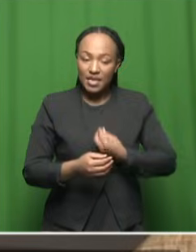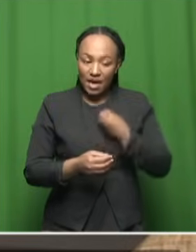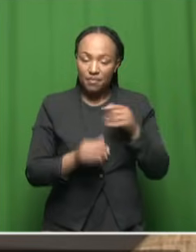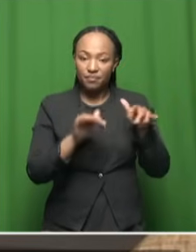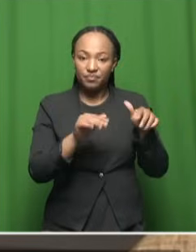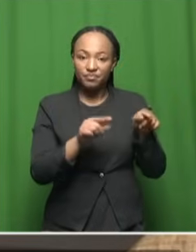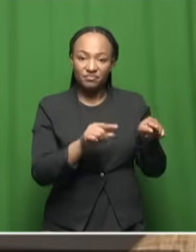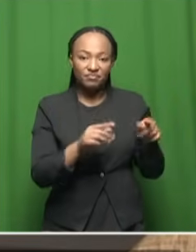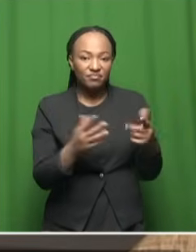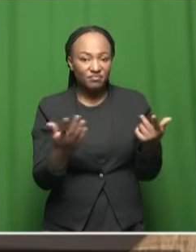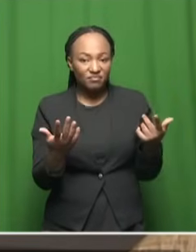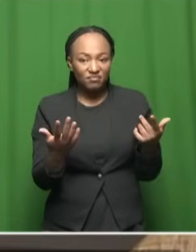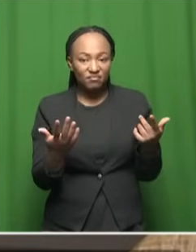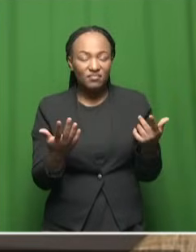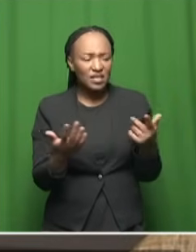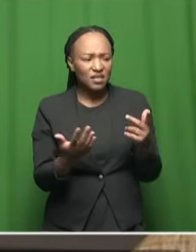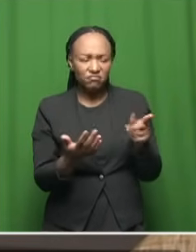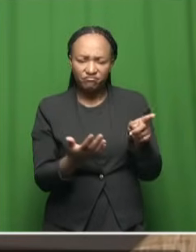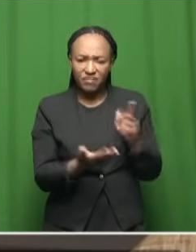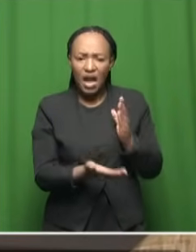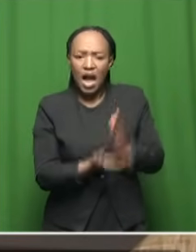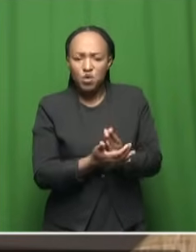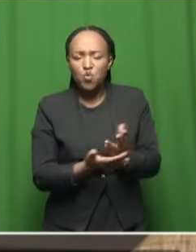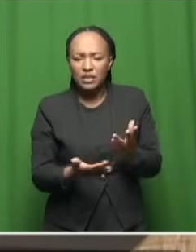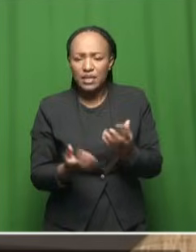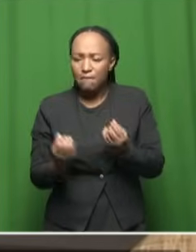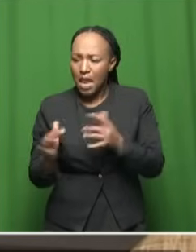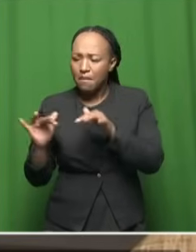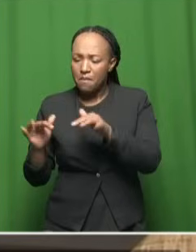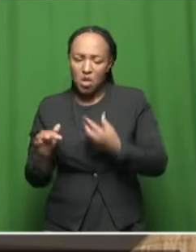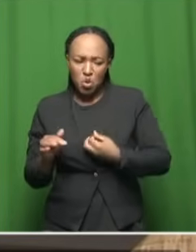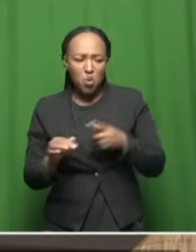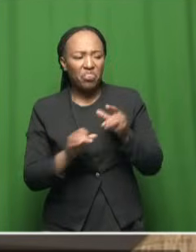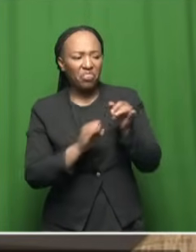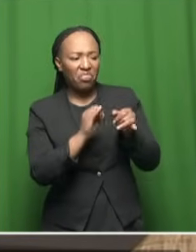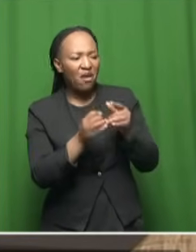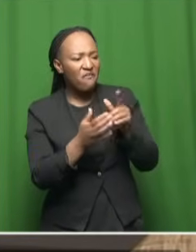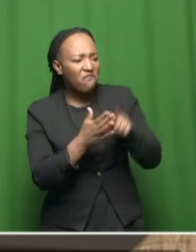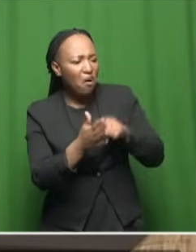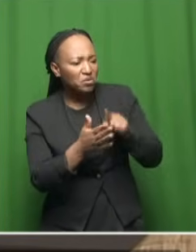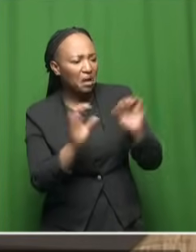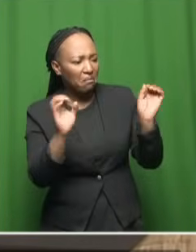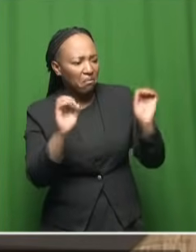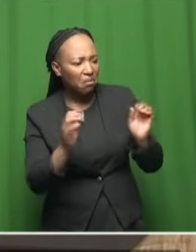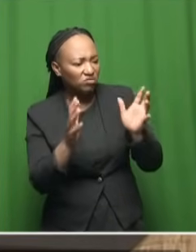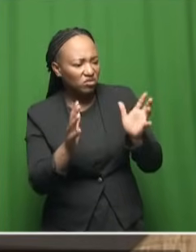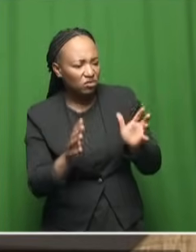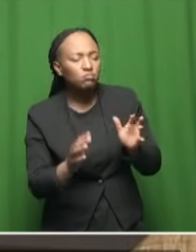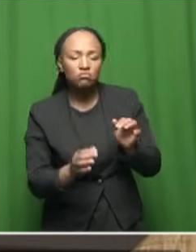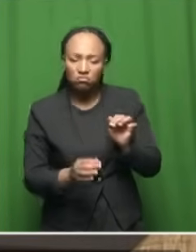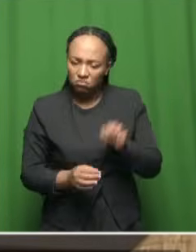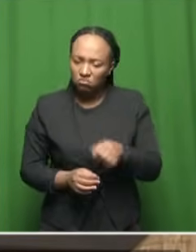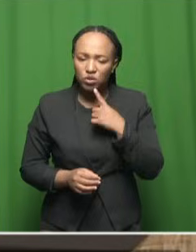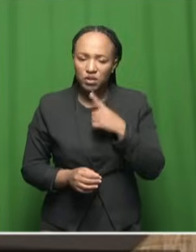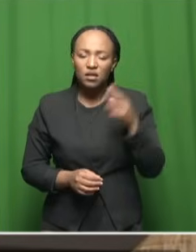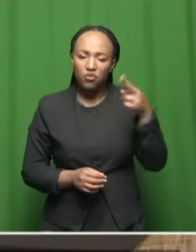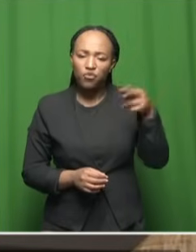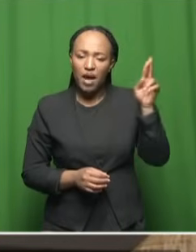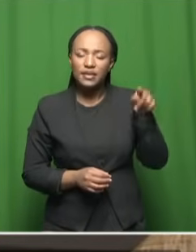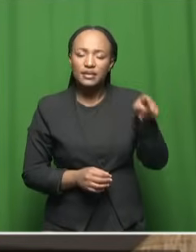is accurate, and it is not misguided in any way, given that some of the people in her